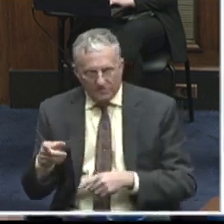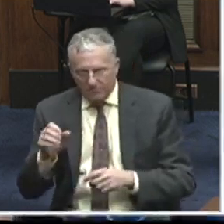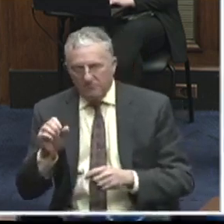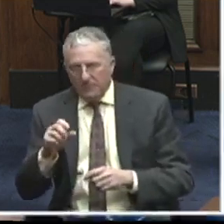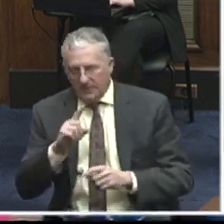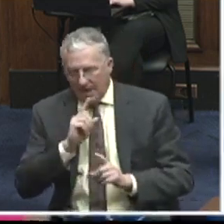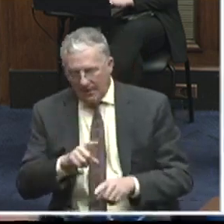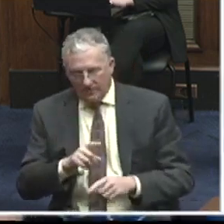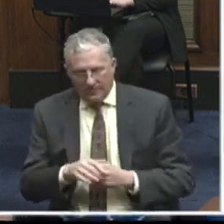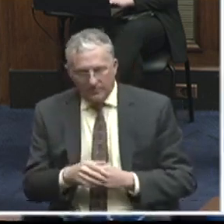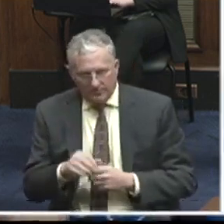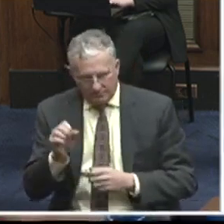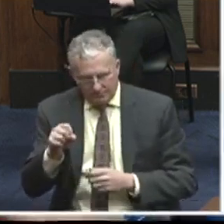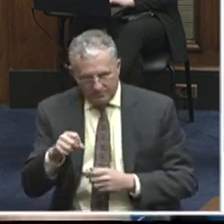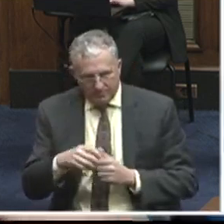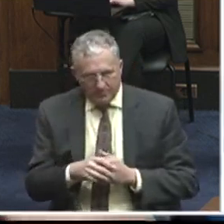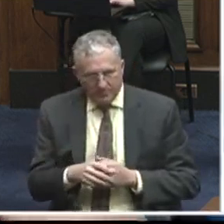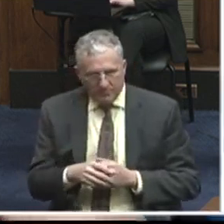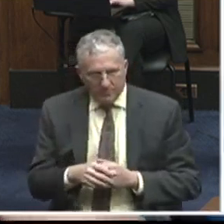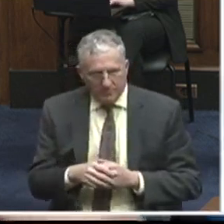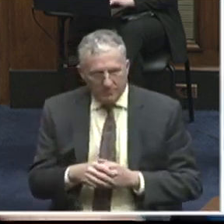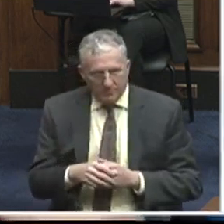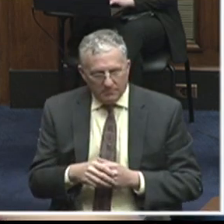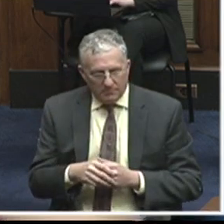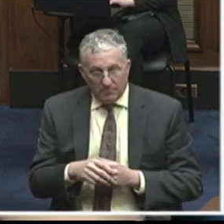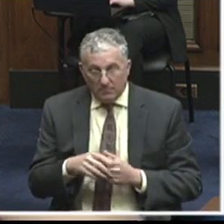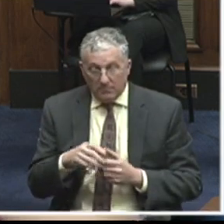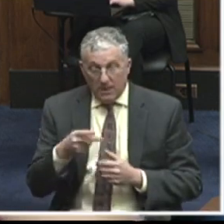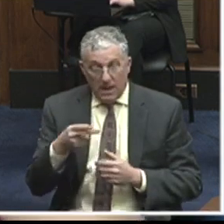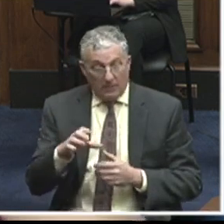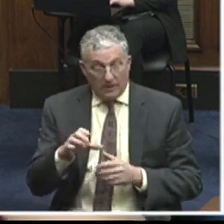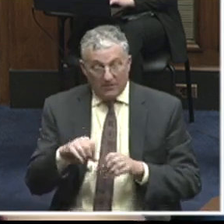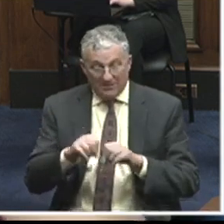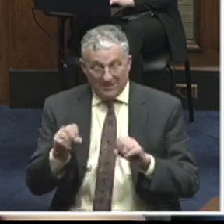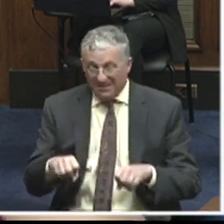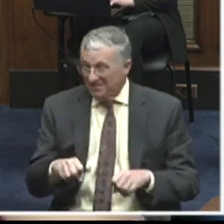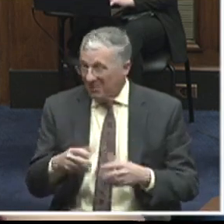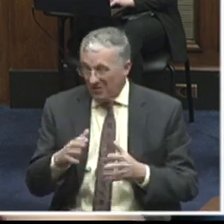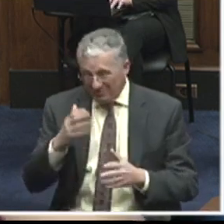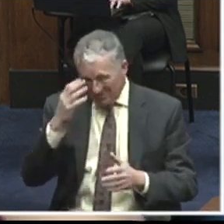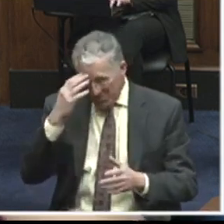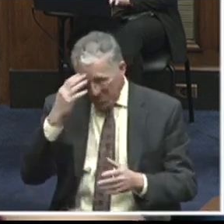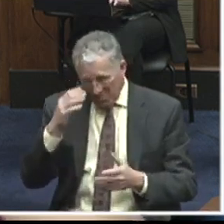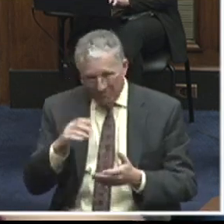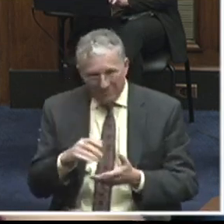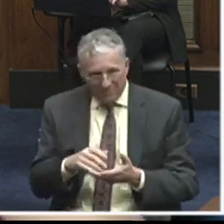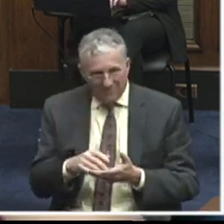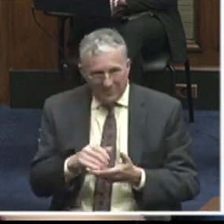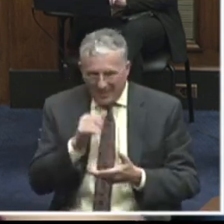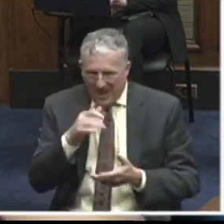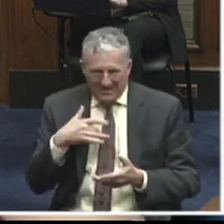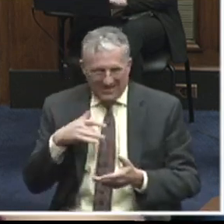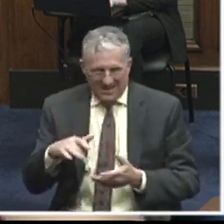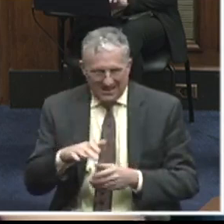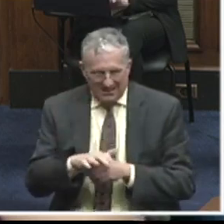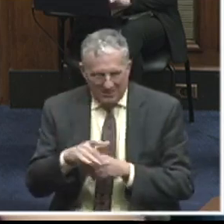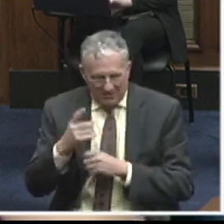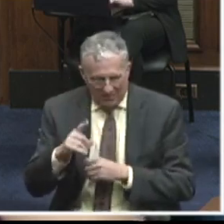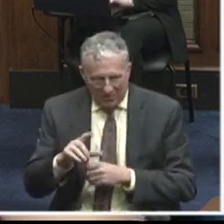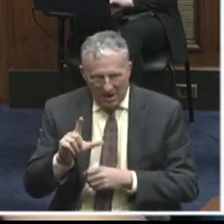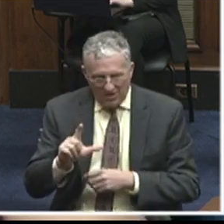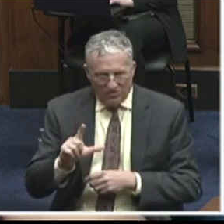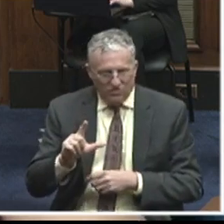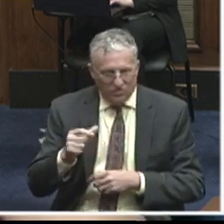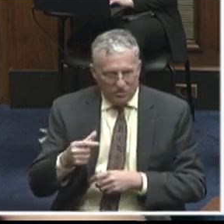So, one thing that we know that's that our healthcare system is not sensitive enough to the needs of the